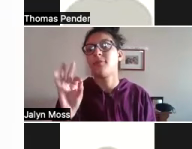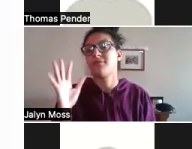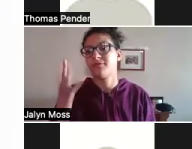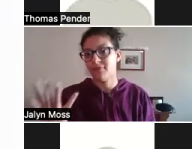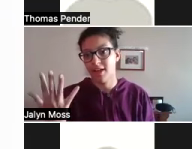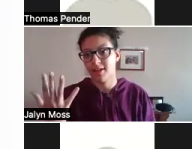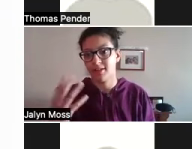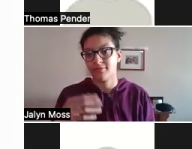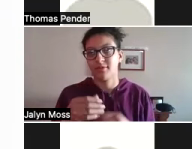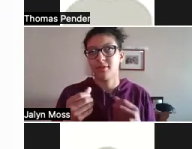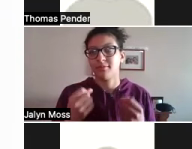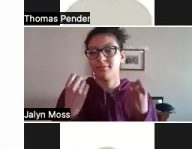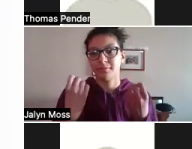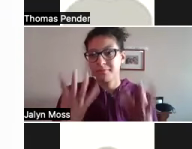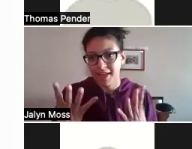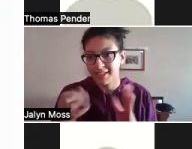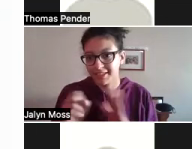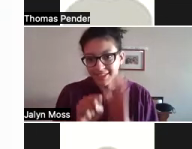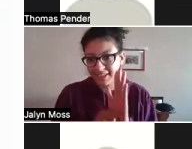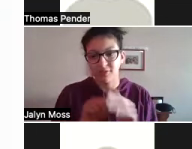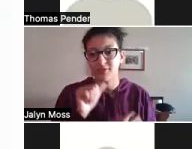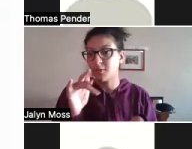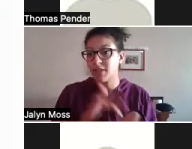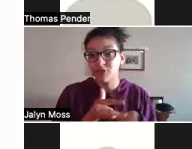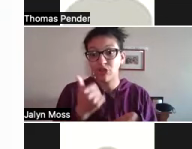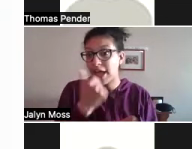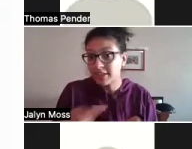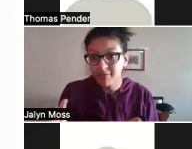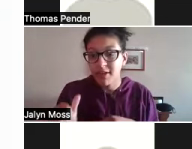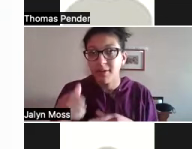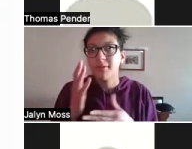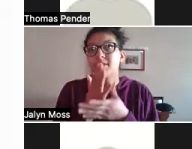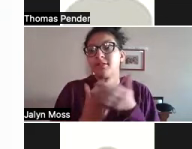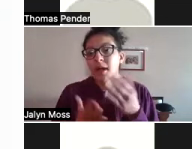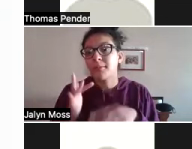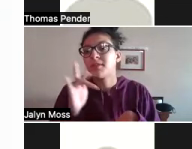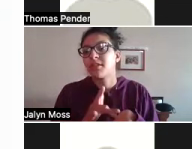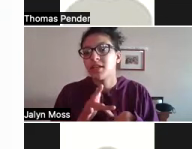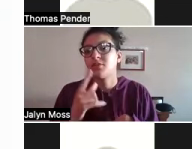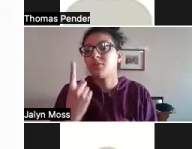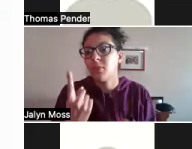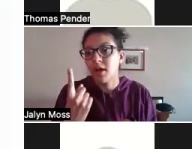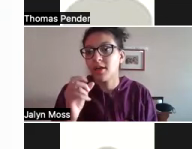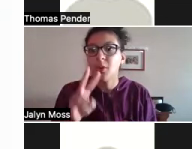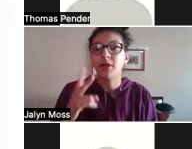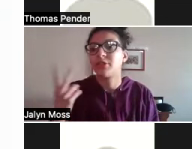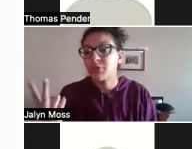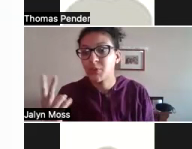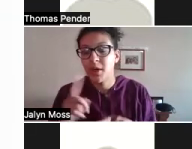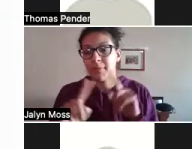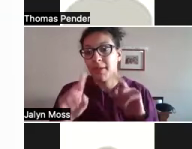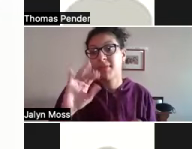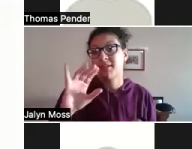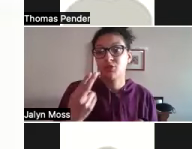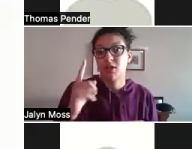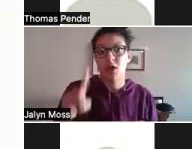touches 4 of the 5 Great Lakes. Many states don't touch any lakes, or